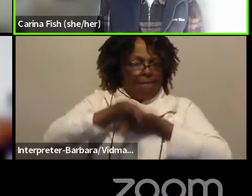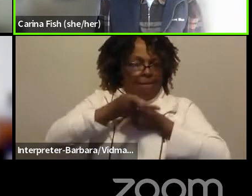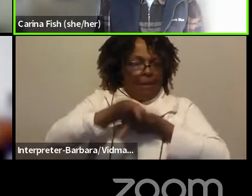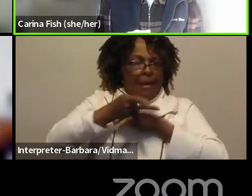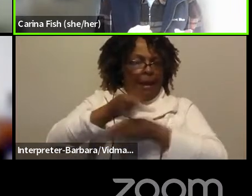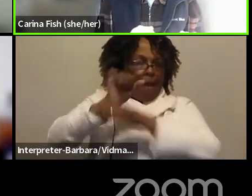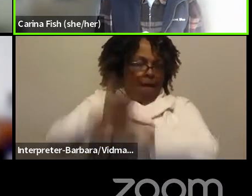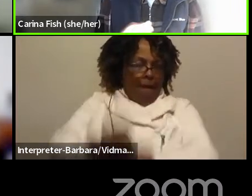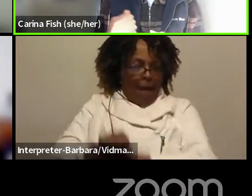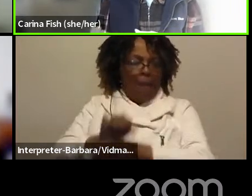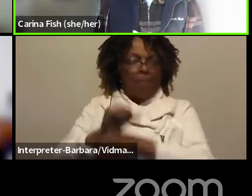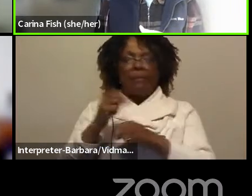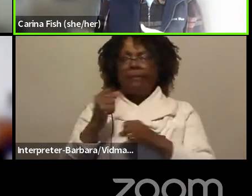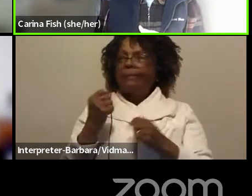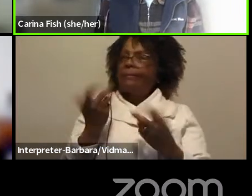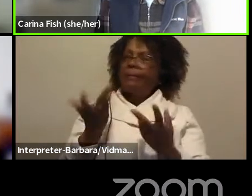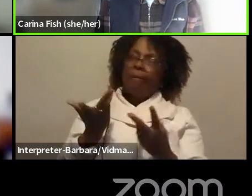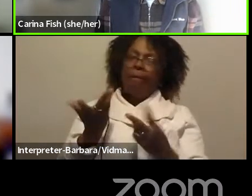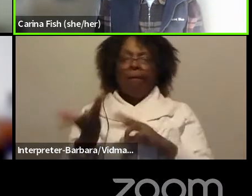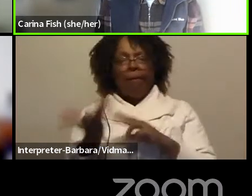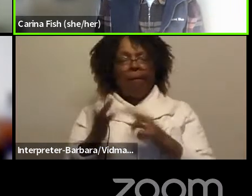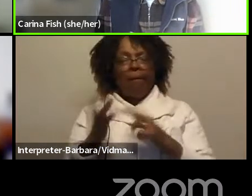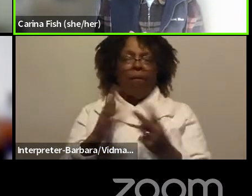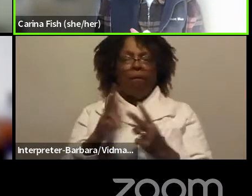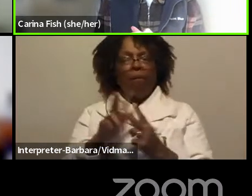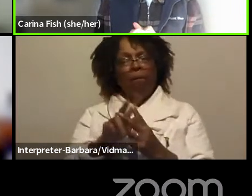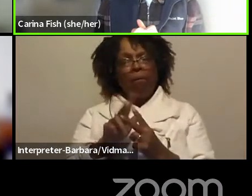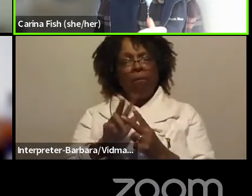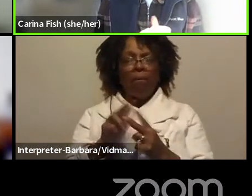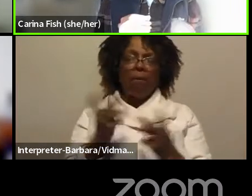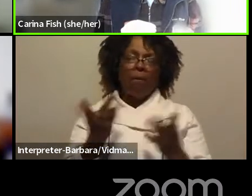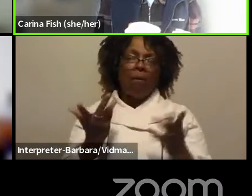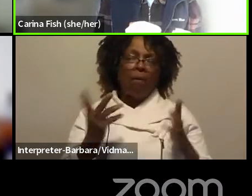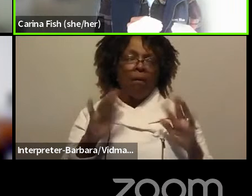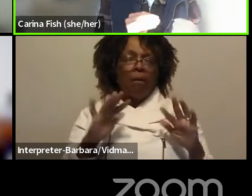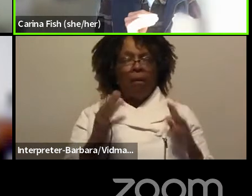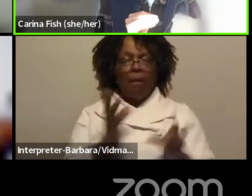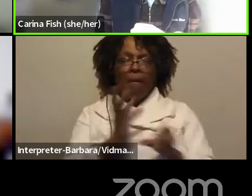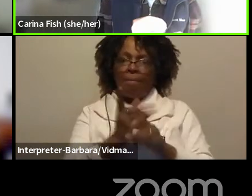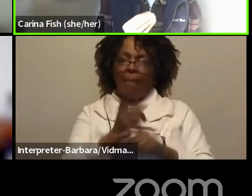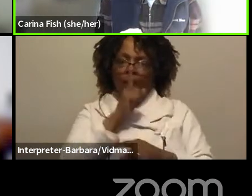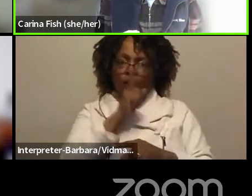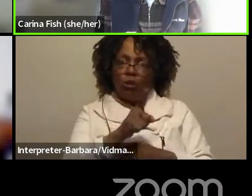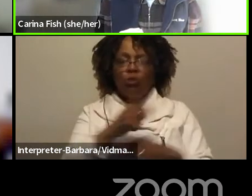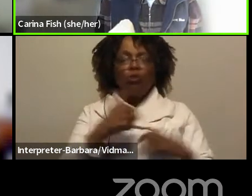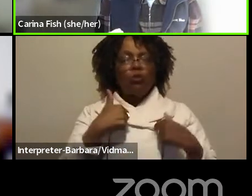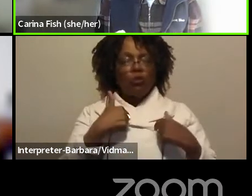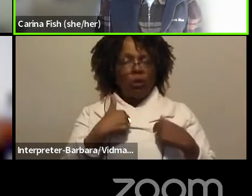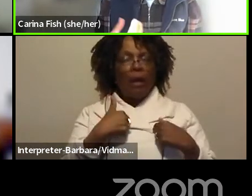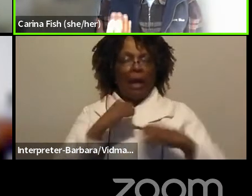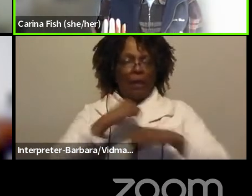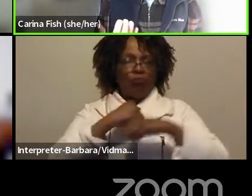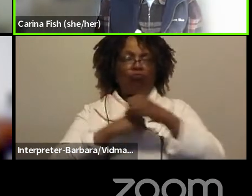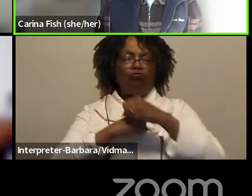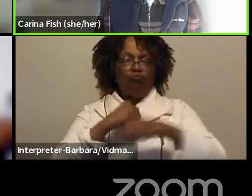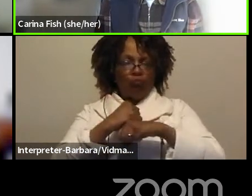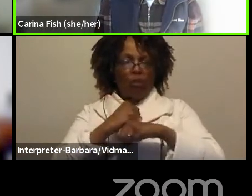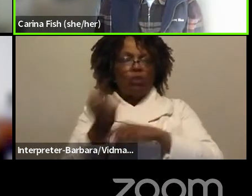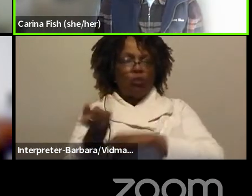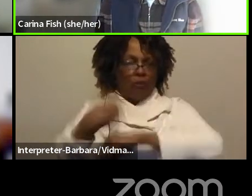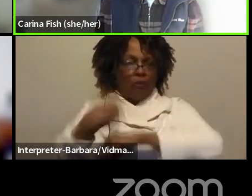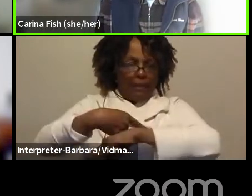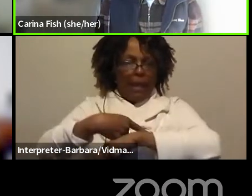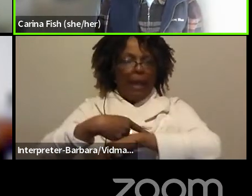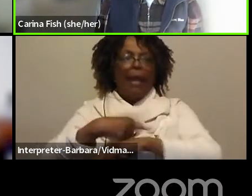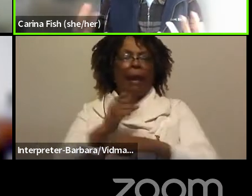some being, whether it's a person or, a pet of yours, and then making sure that's able to structure my day, since I don't really have any